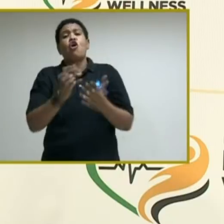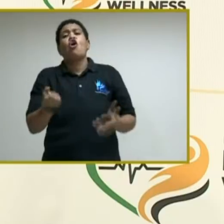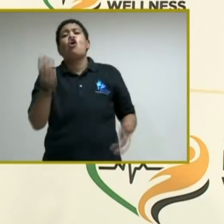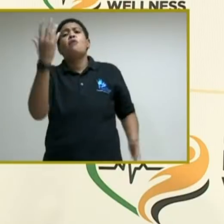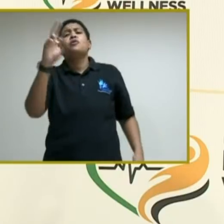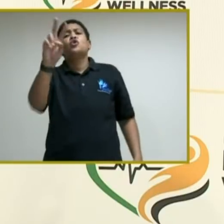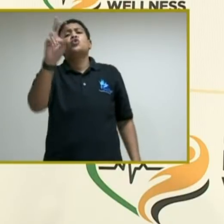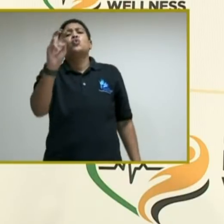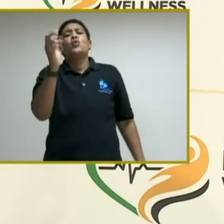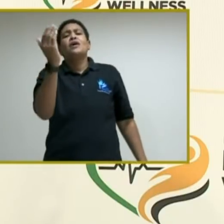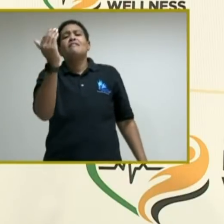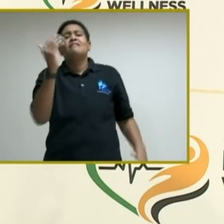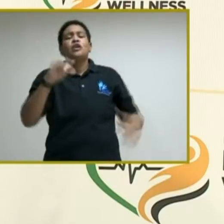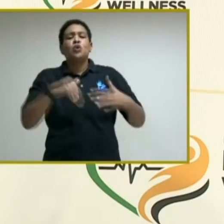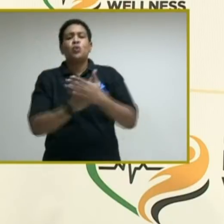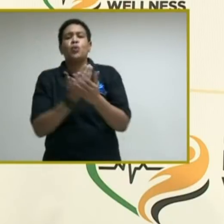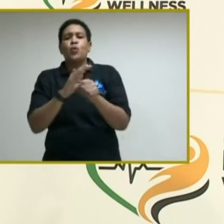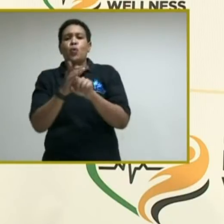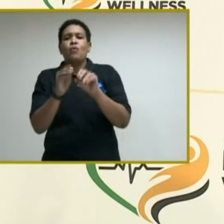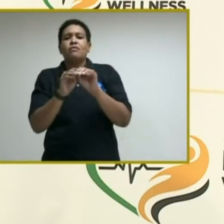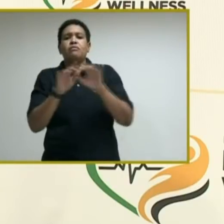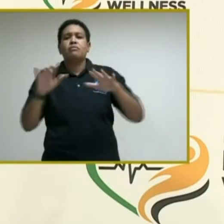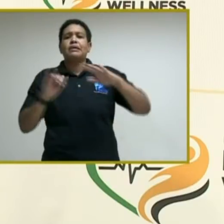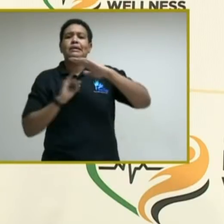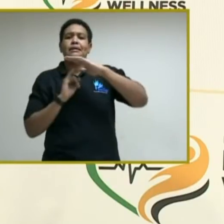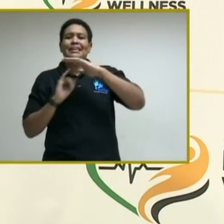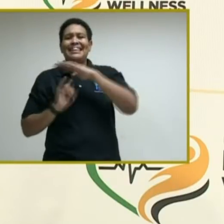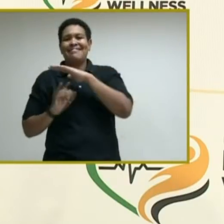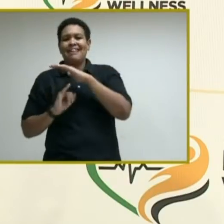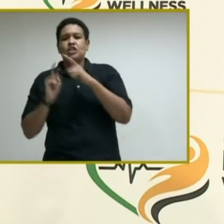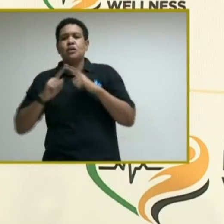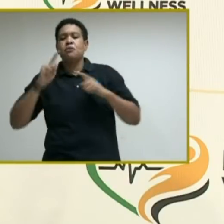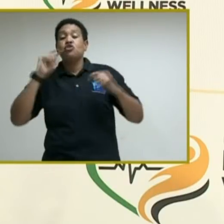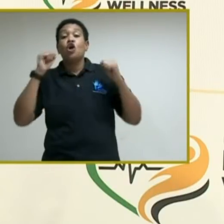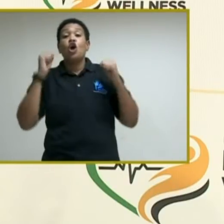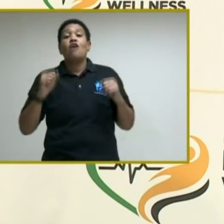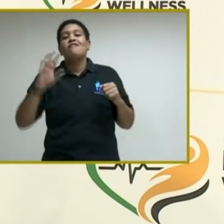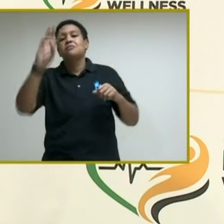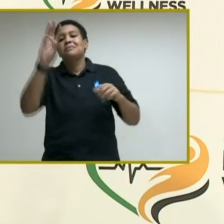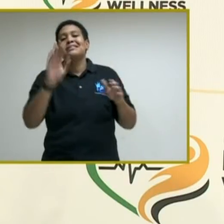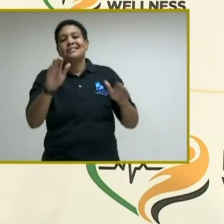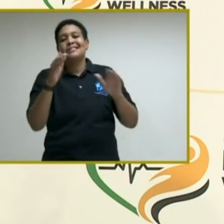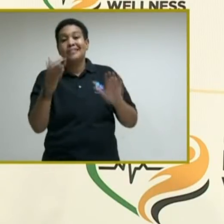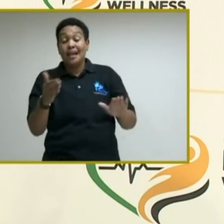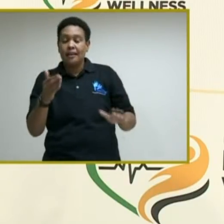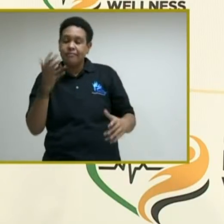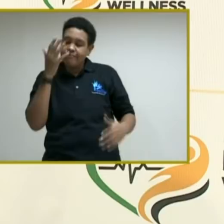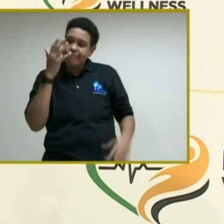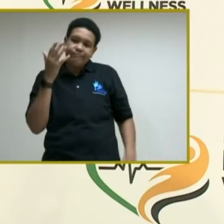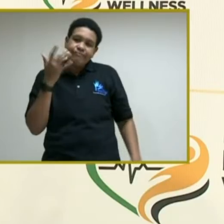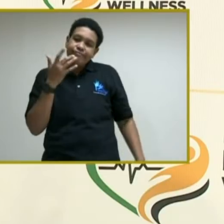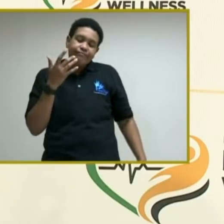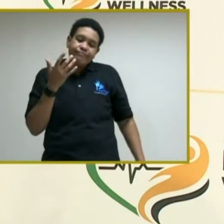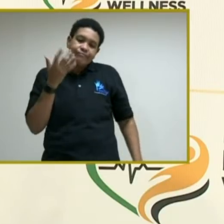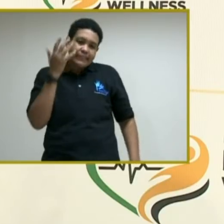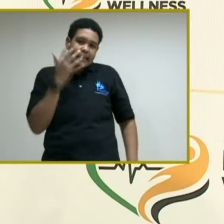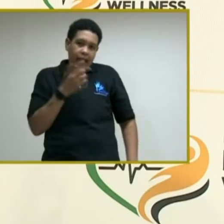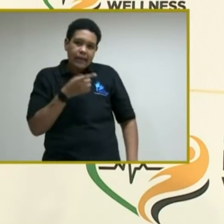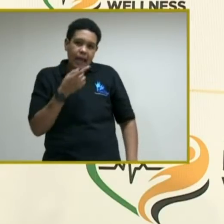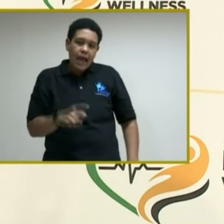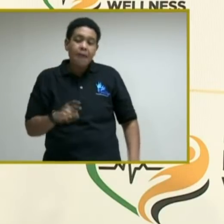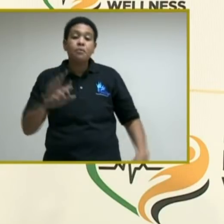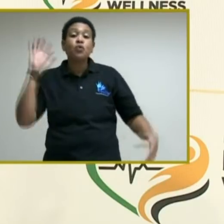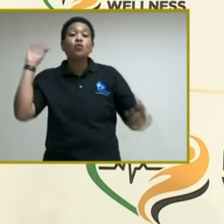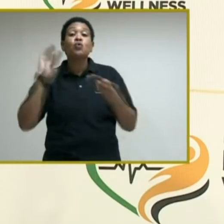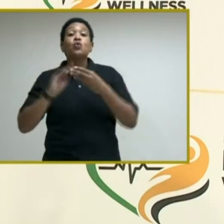215 new COVID-19 infections and confirmed 6 deaths, unfortunately. Total number of infections